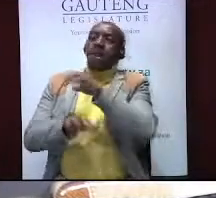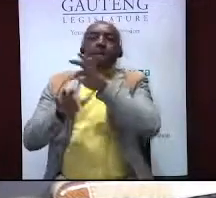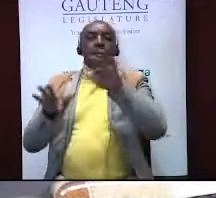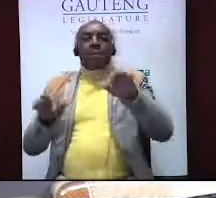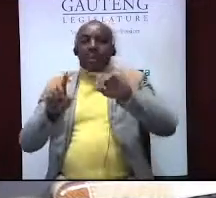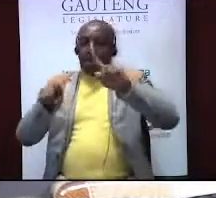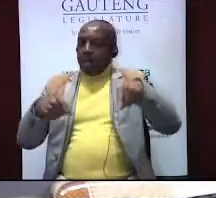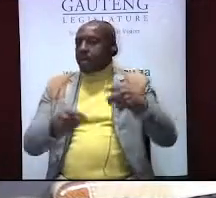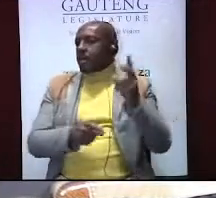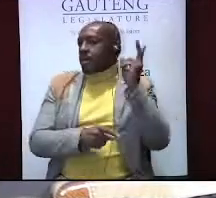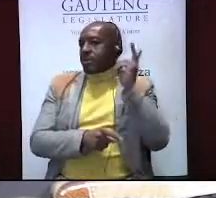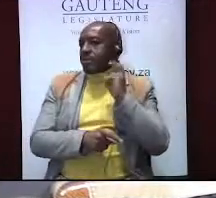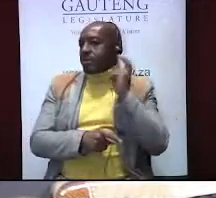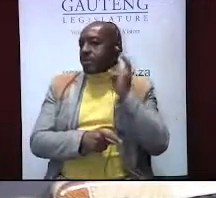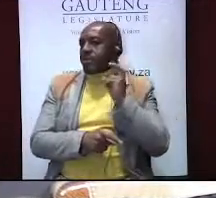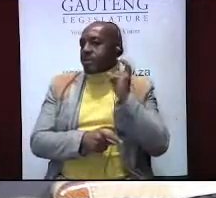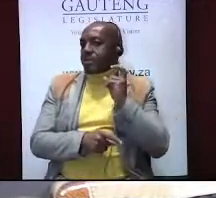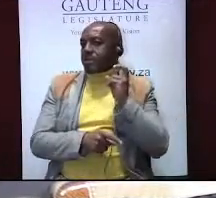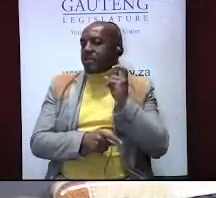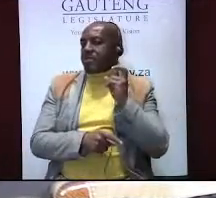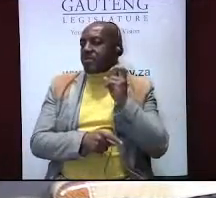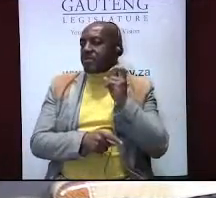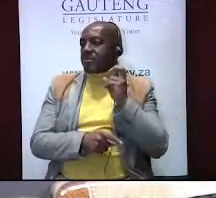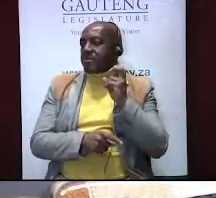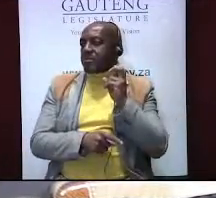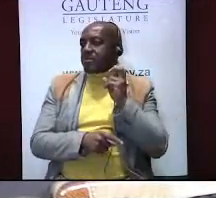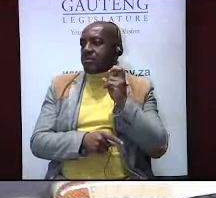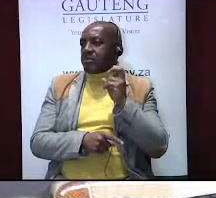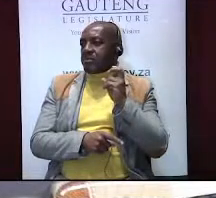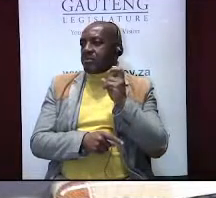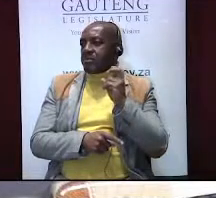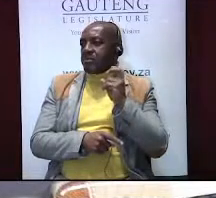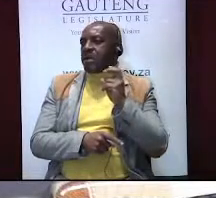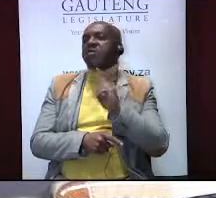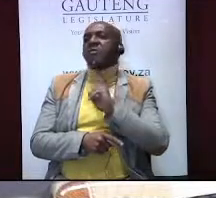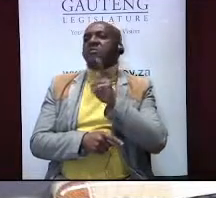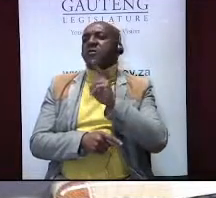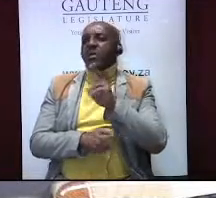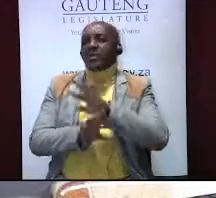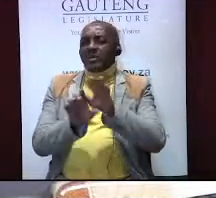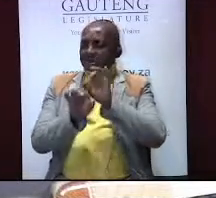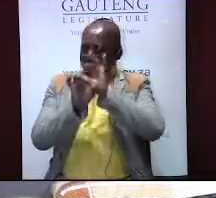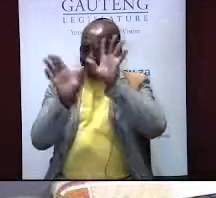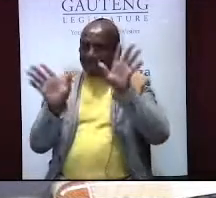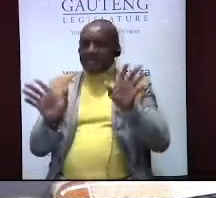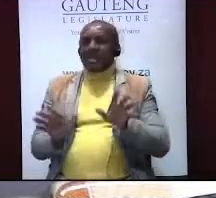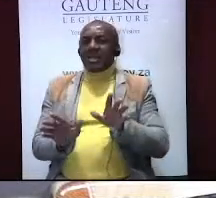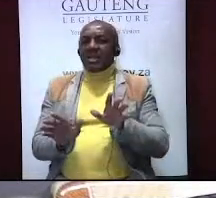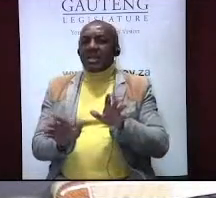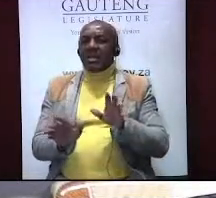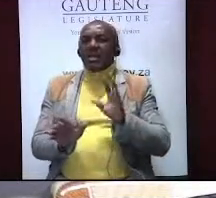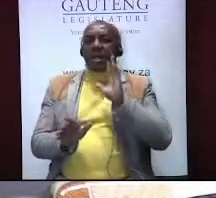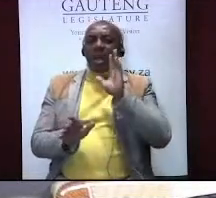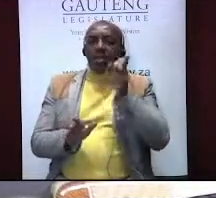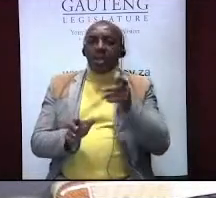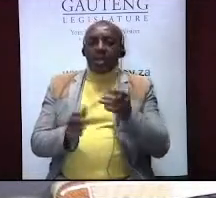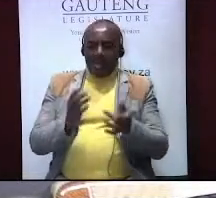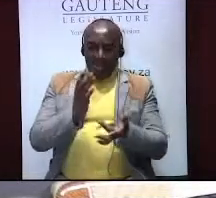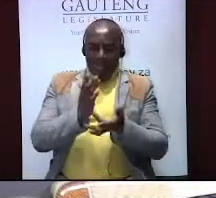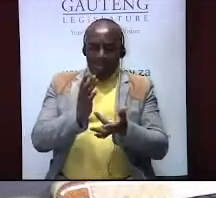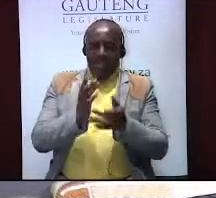audience cannot hear you. You are not beamed properly. Maybe let's give the technical